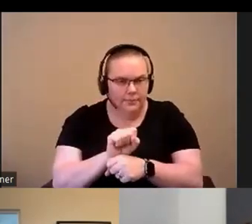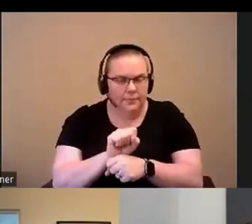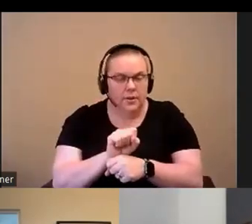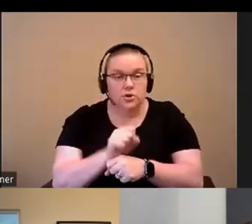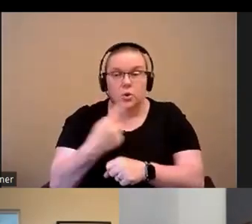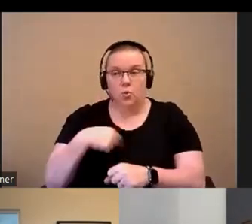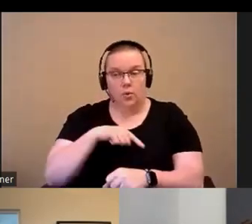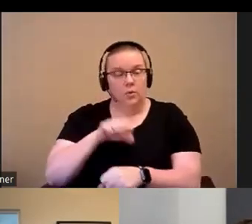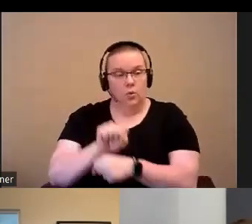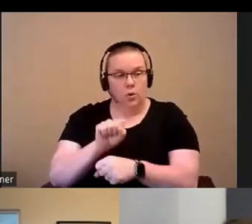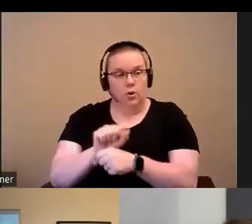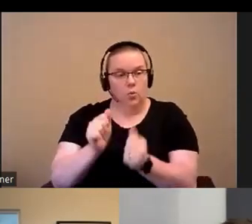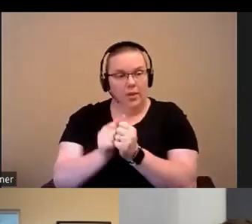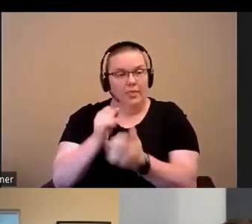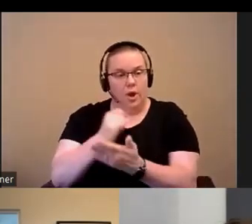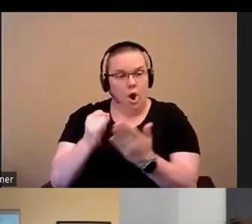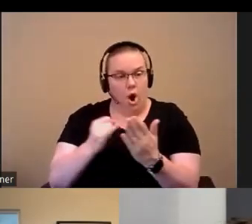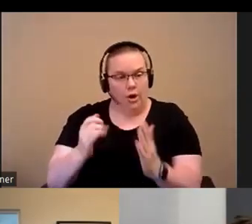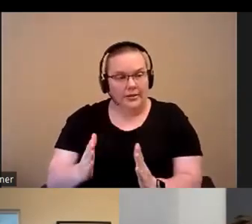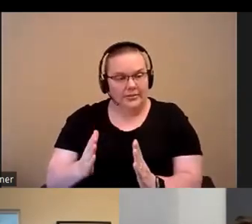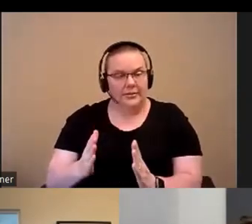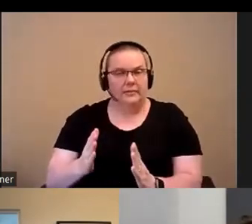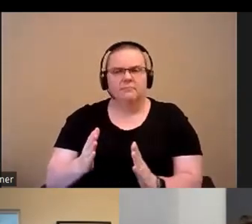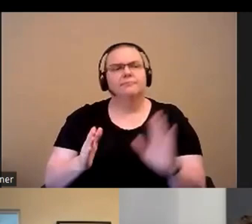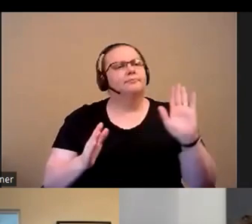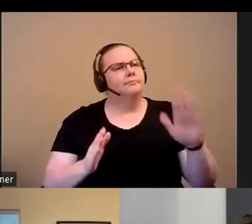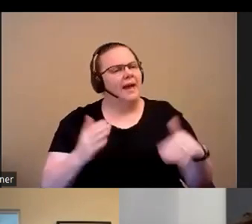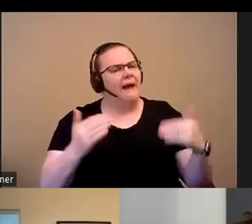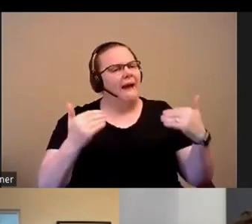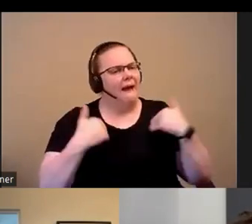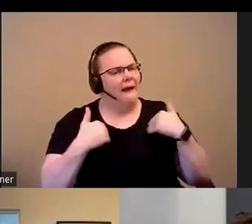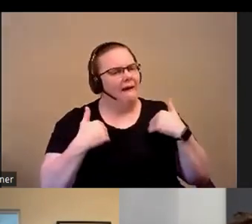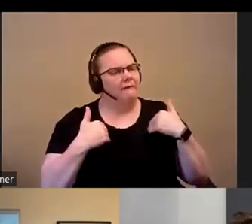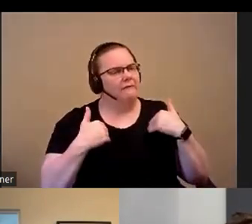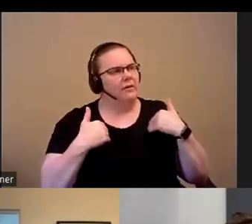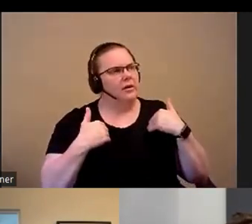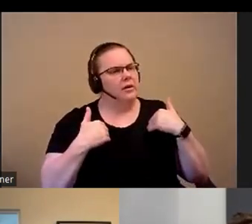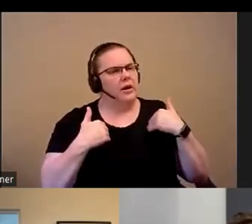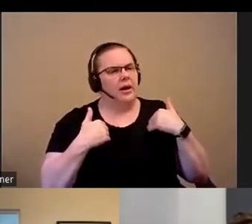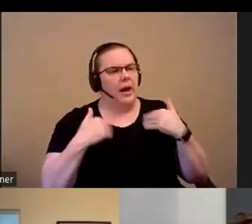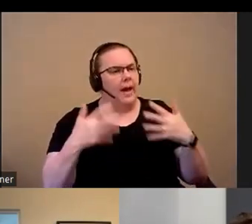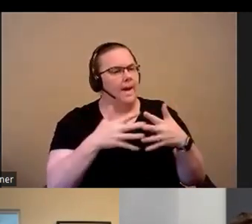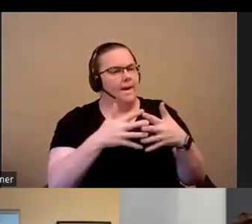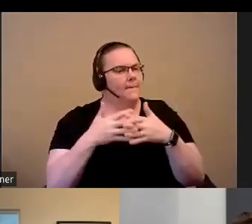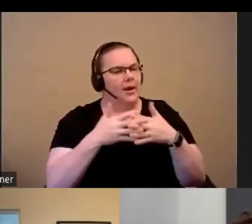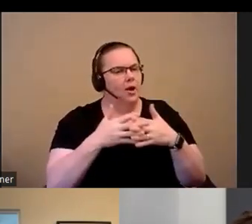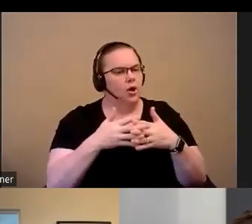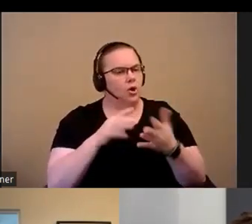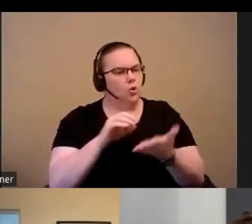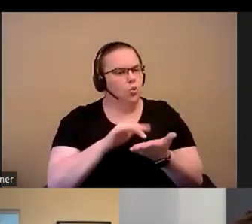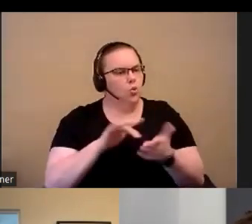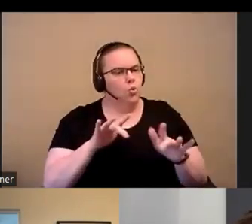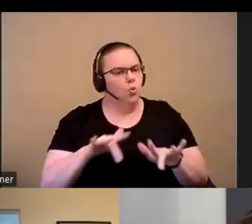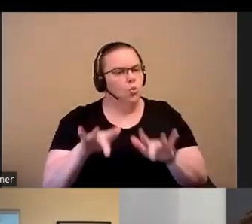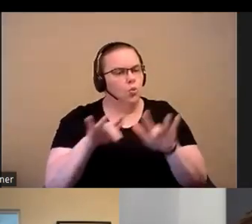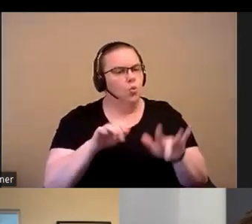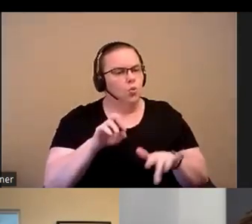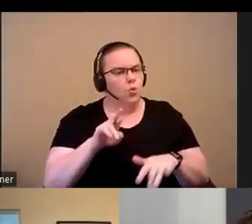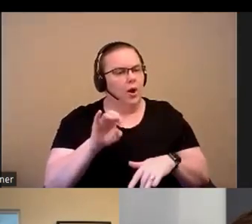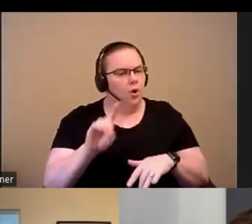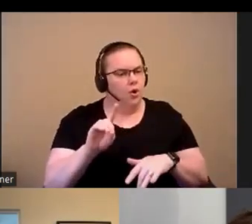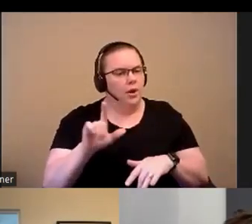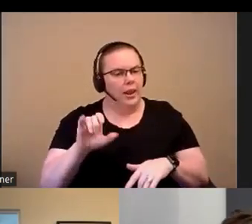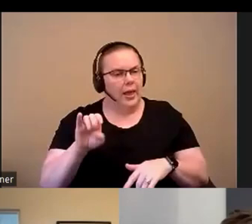artist who will say, well, look, I've got an album, I'm signed to an American record label, and I've got these 5 dates